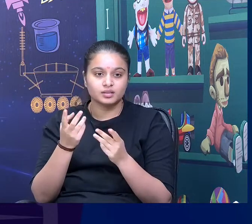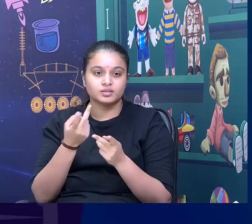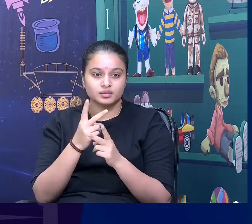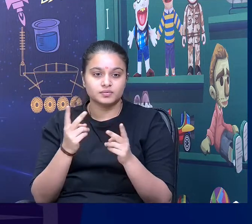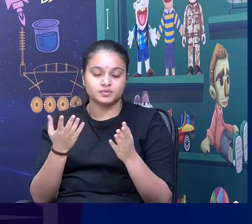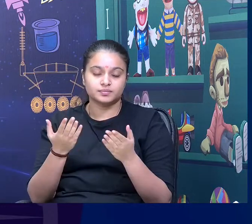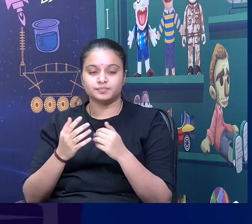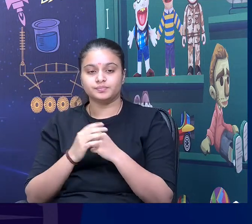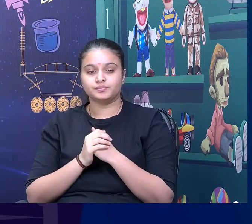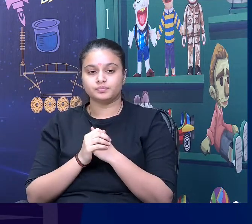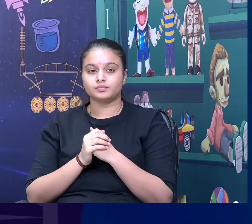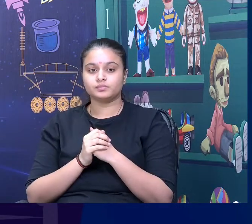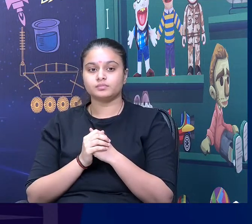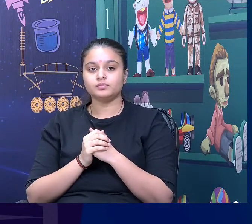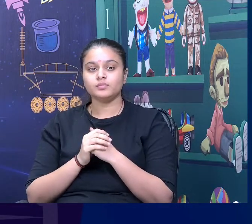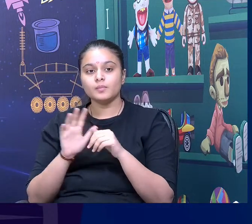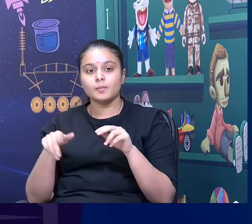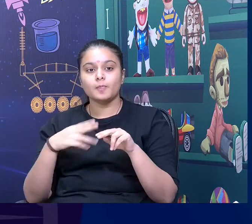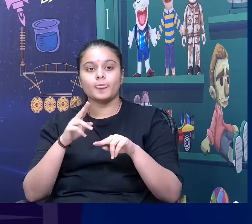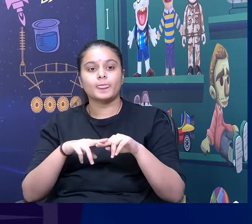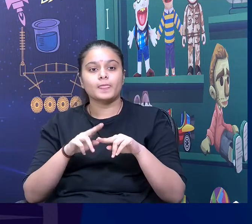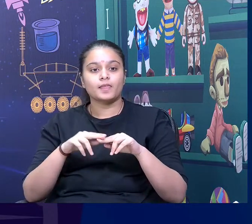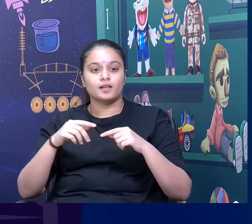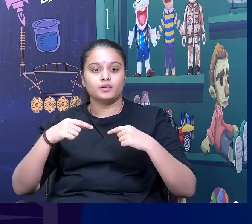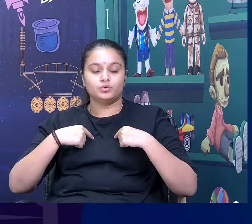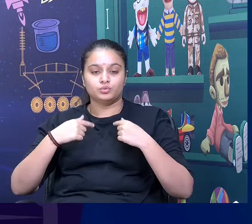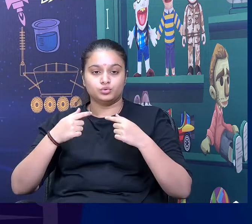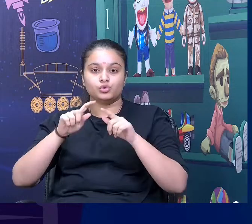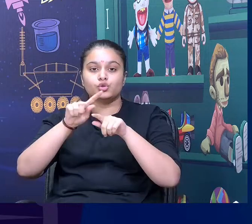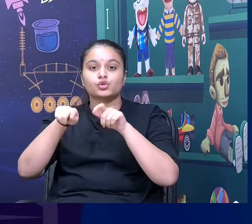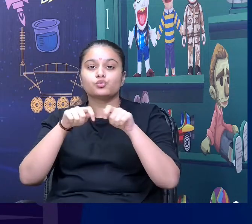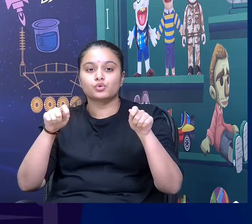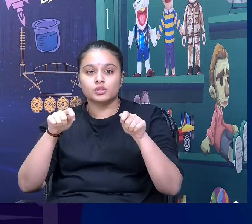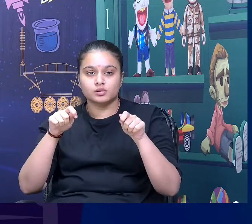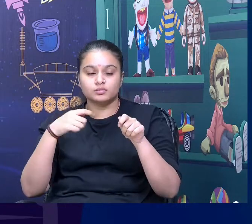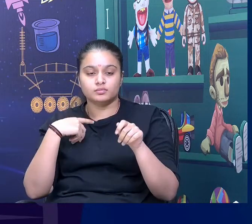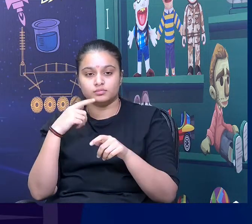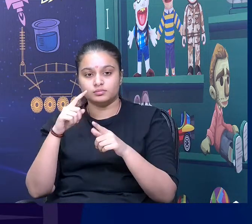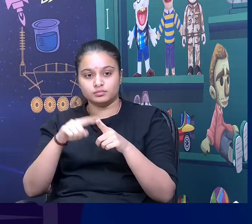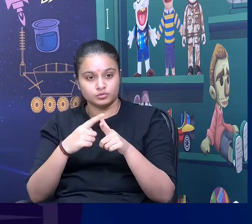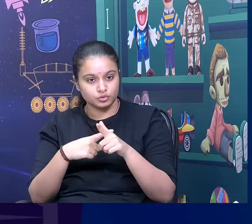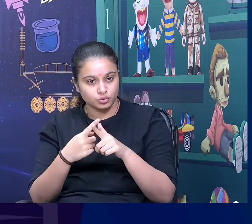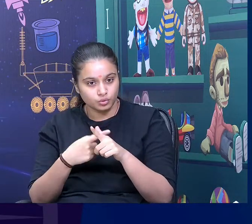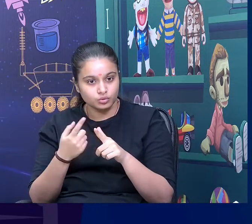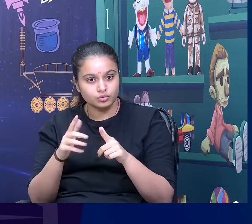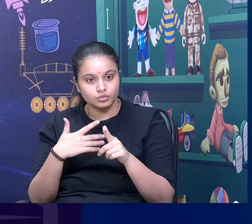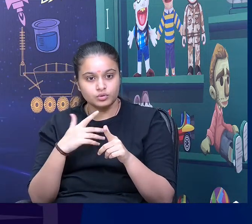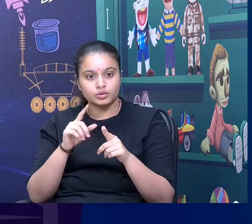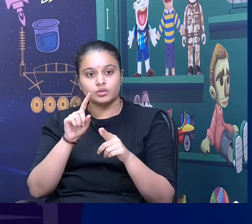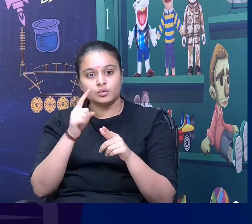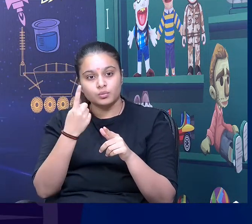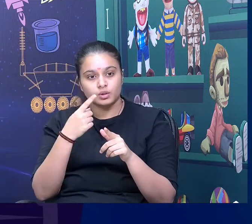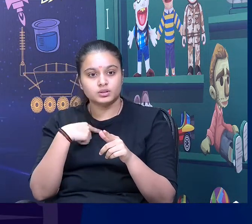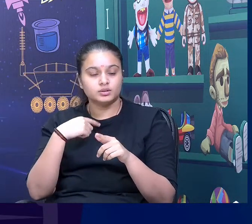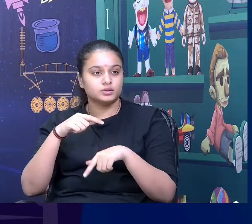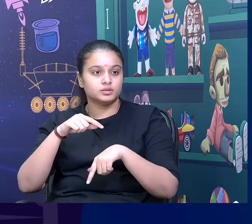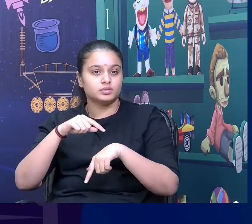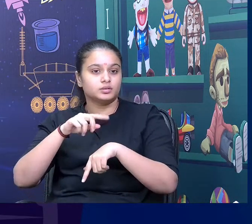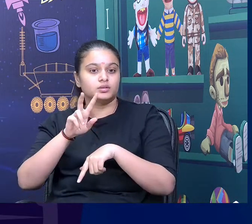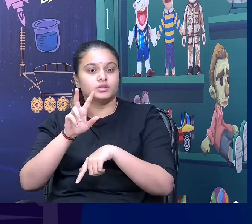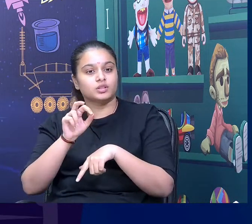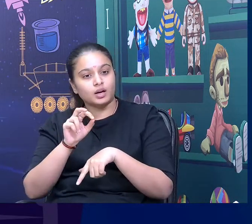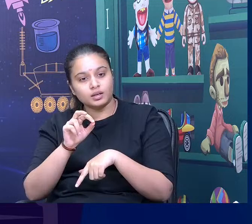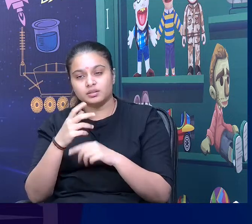things, True. And Kanga jokes about his shoes. So what happens is, once his half-an-hour appointment is